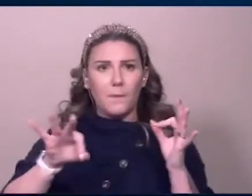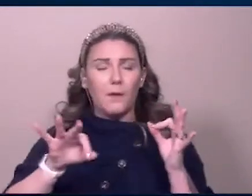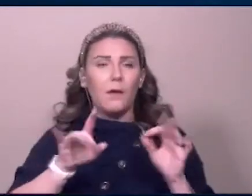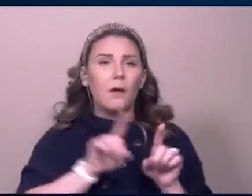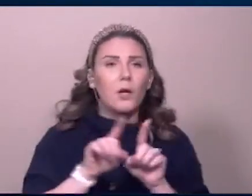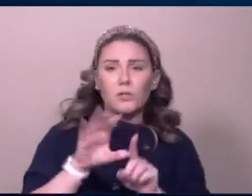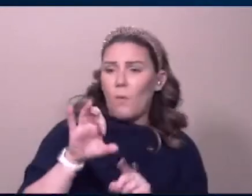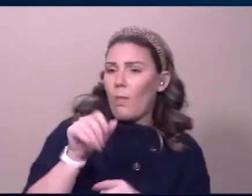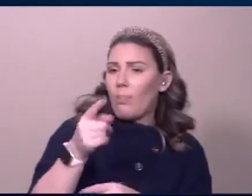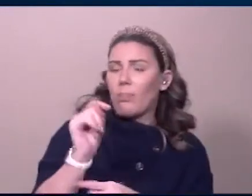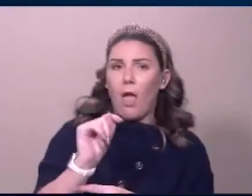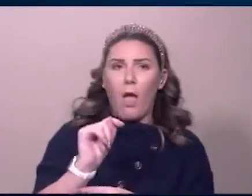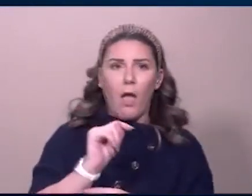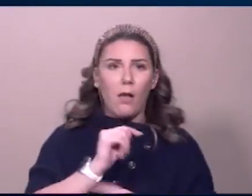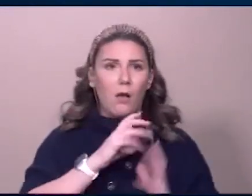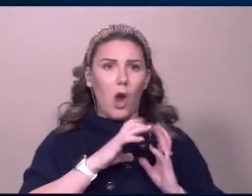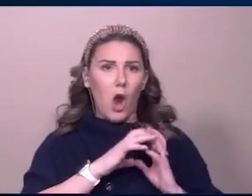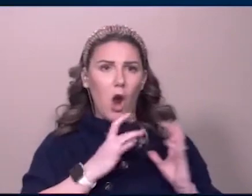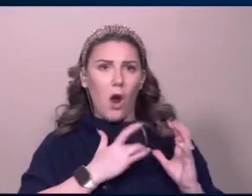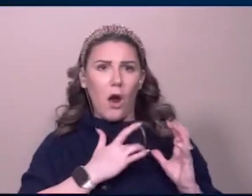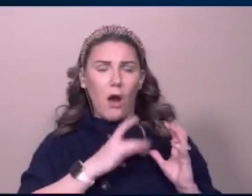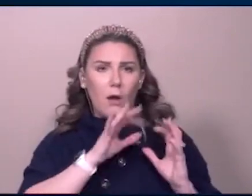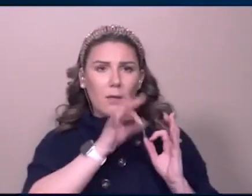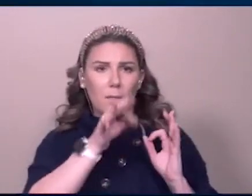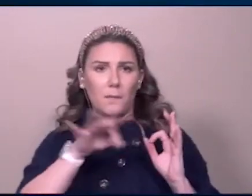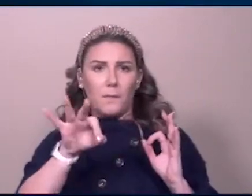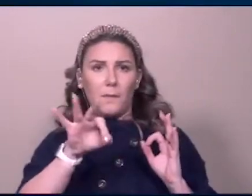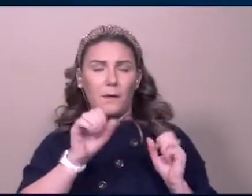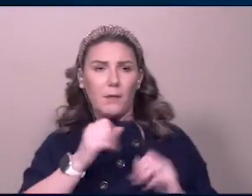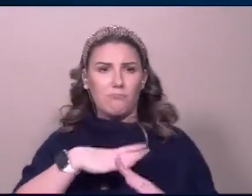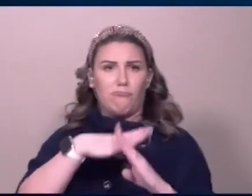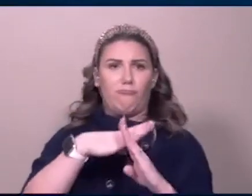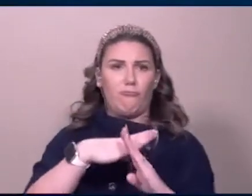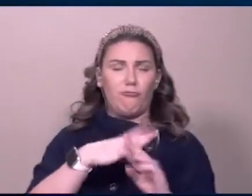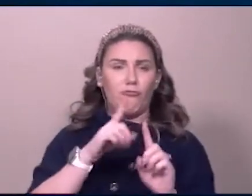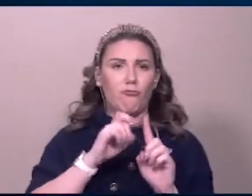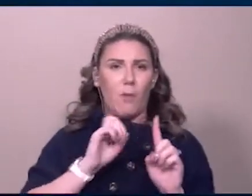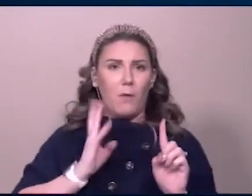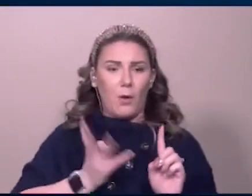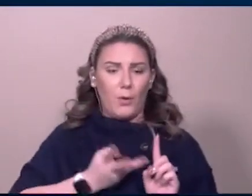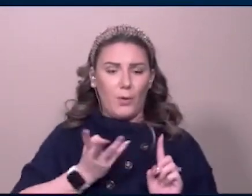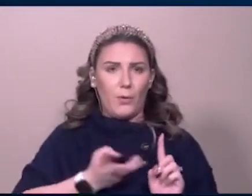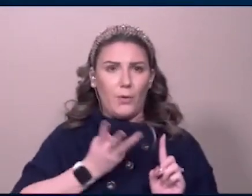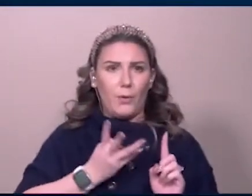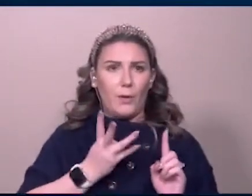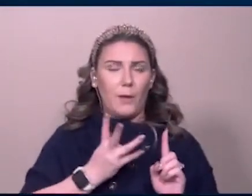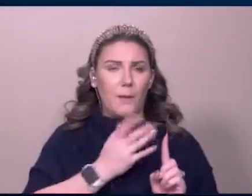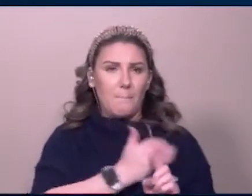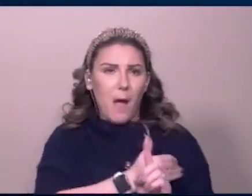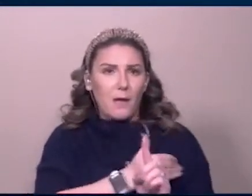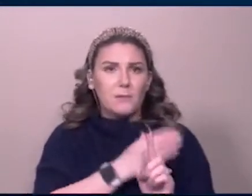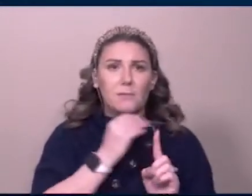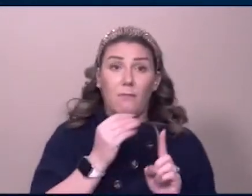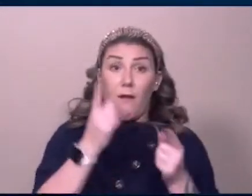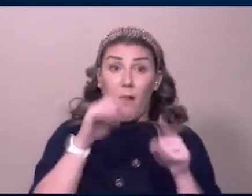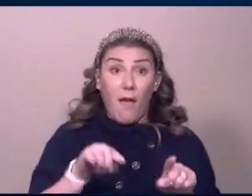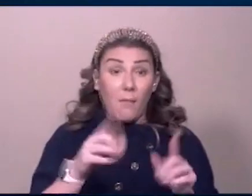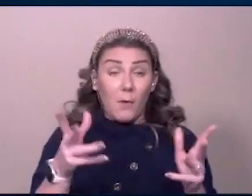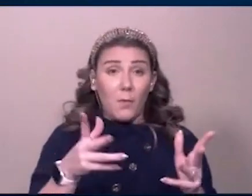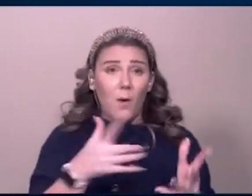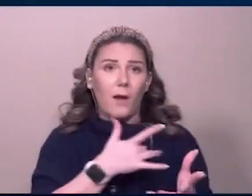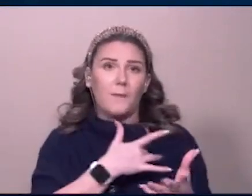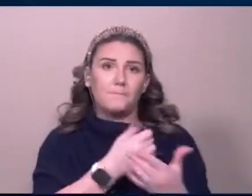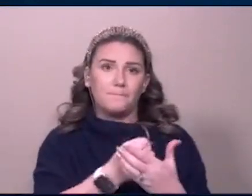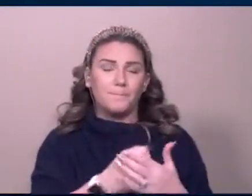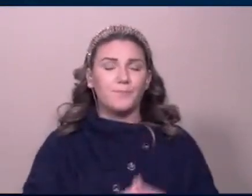arteries, and that can result in an impairment of blood flow to the heart muscle and result in heart attacks.